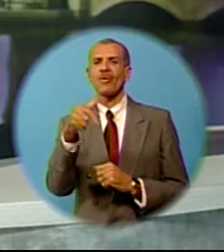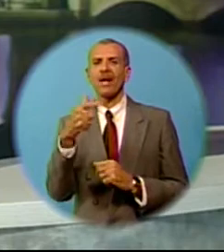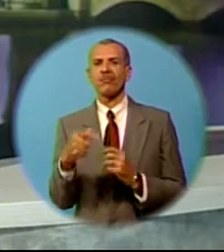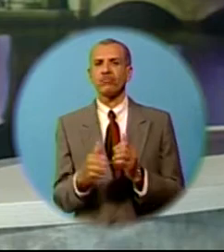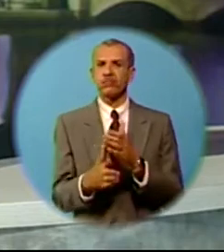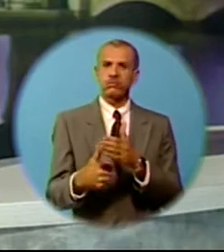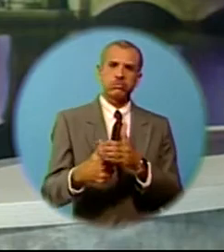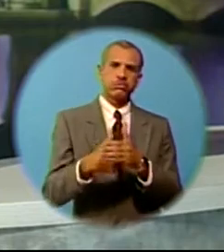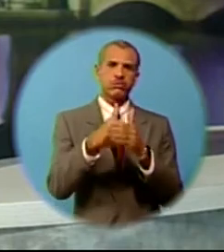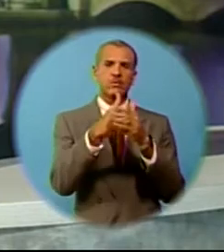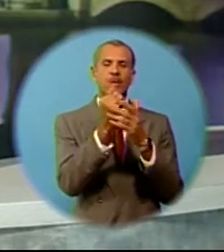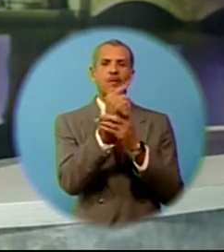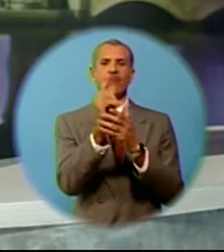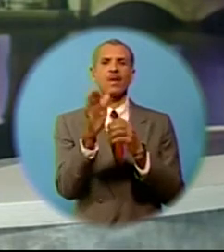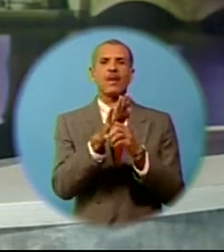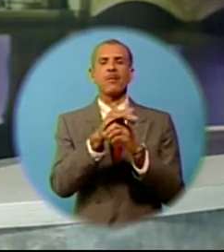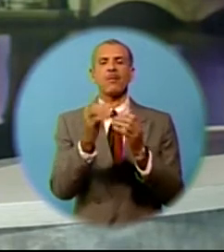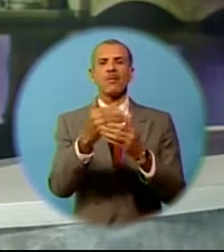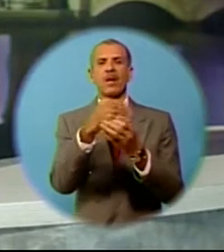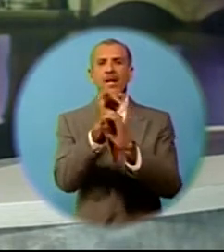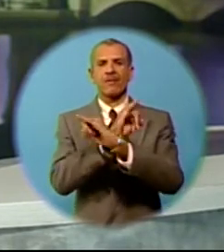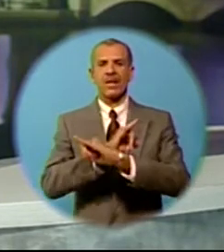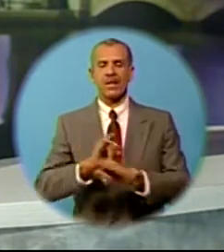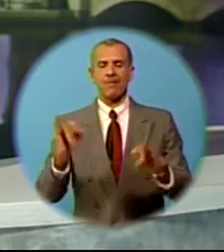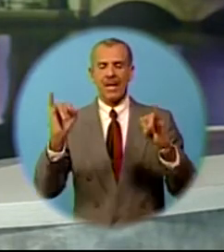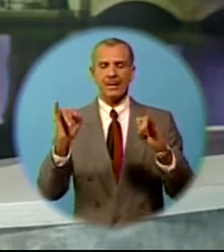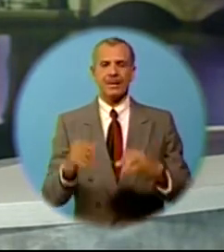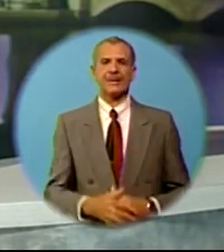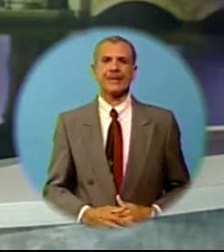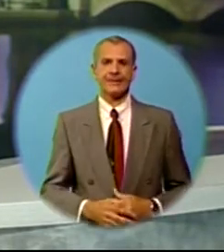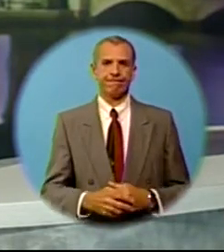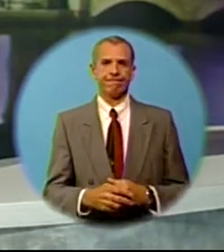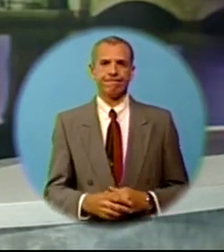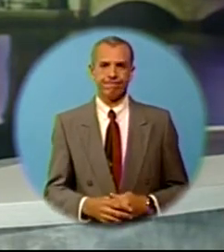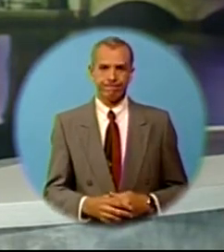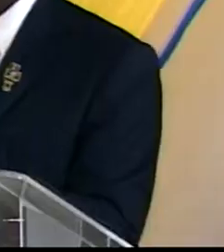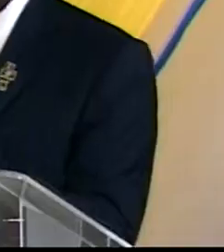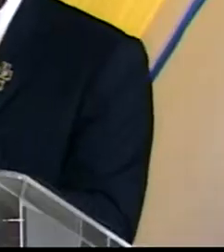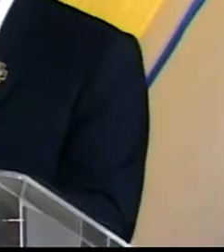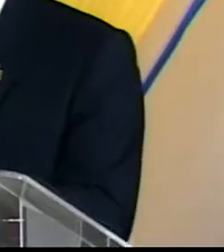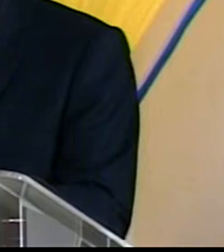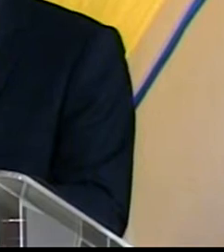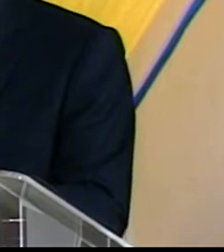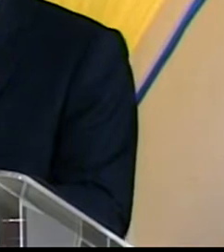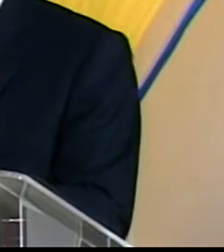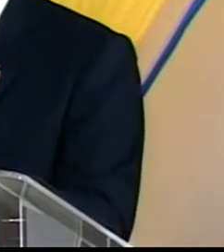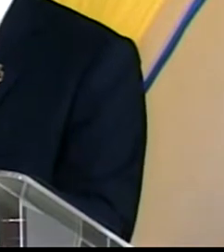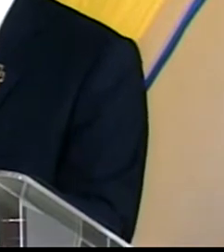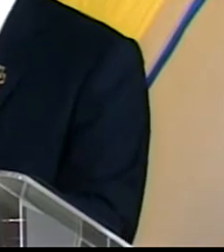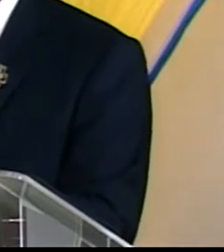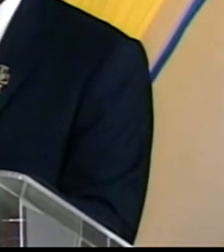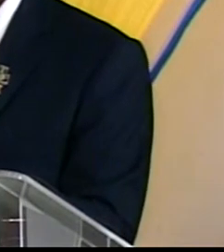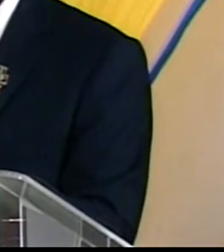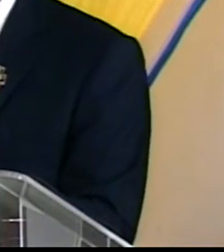itself fully just before and after independence. Since independence,